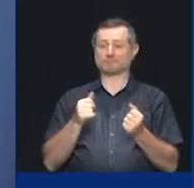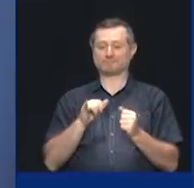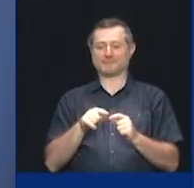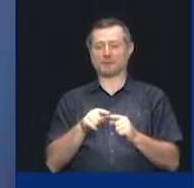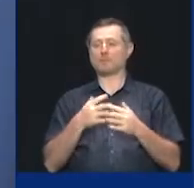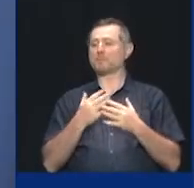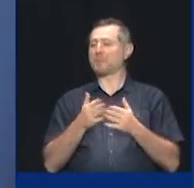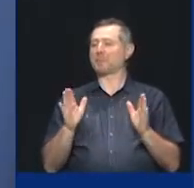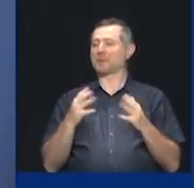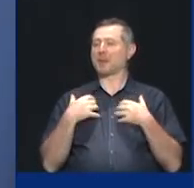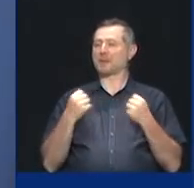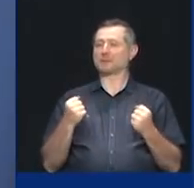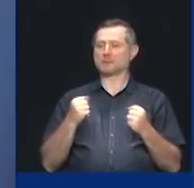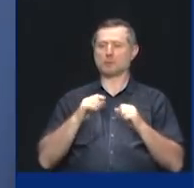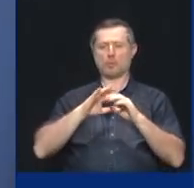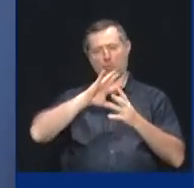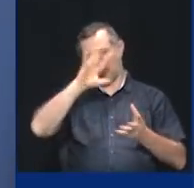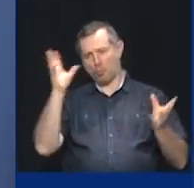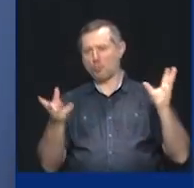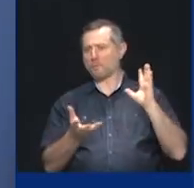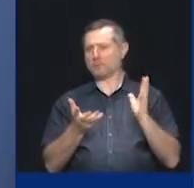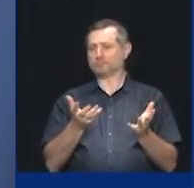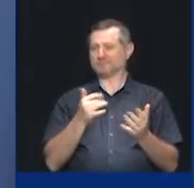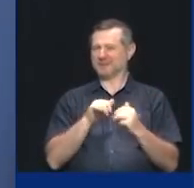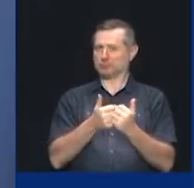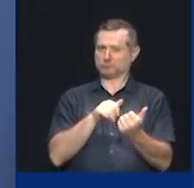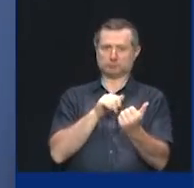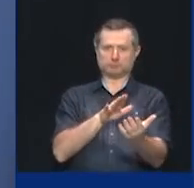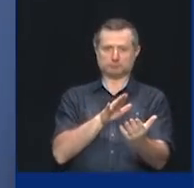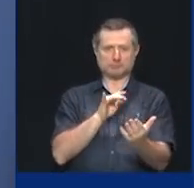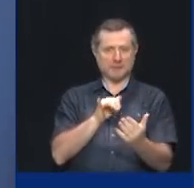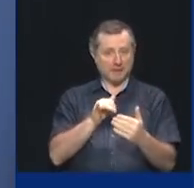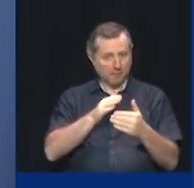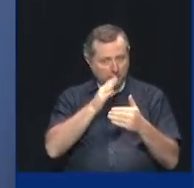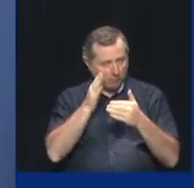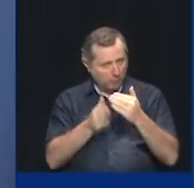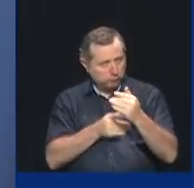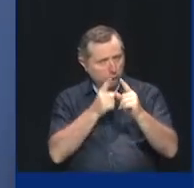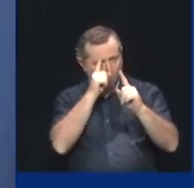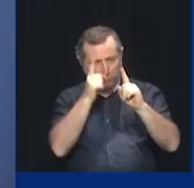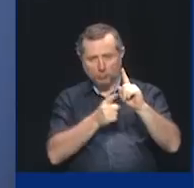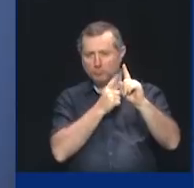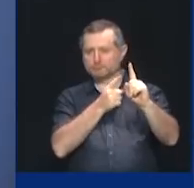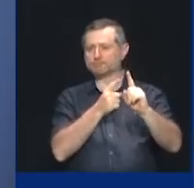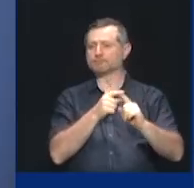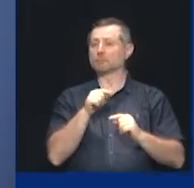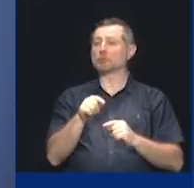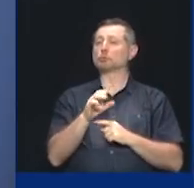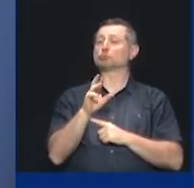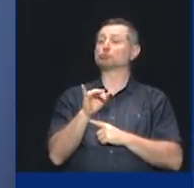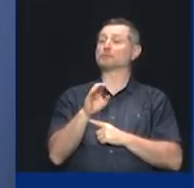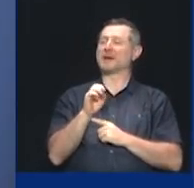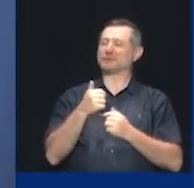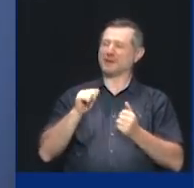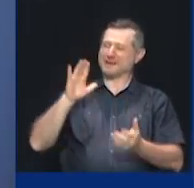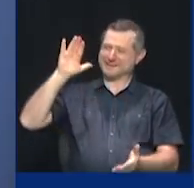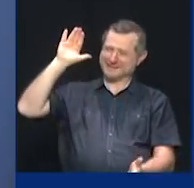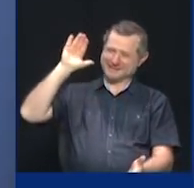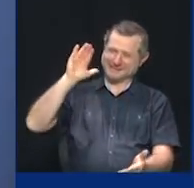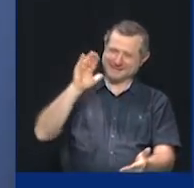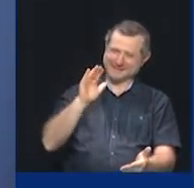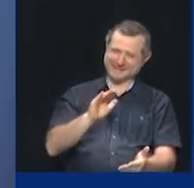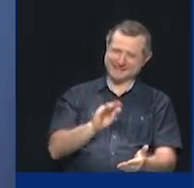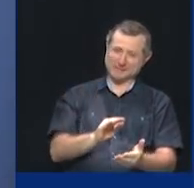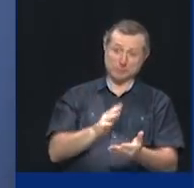approach to public safety, one in which the end goal is not the absence of crime, but where people's needs are met and they have the ability